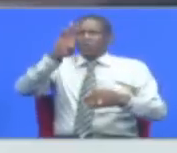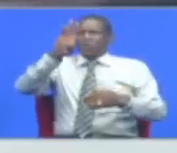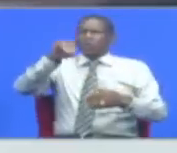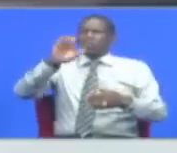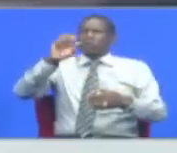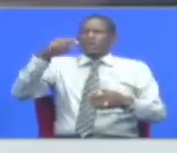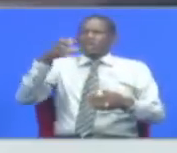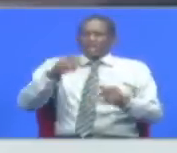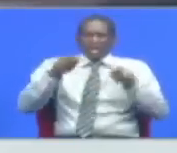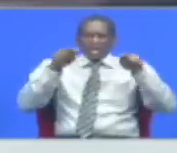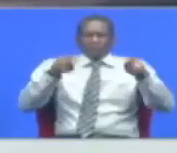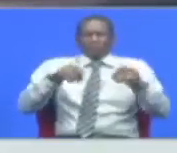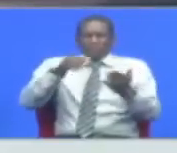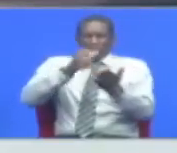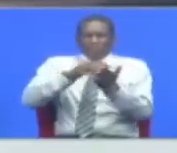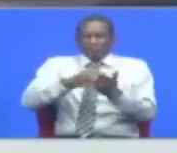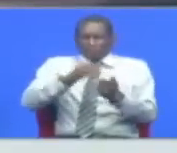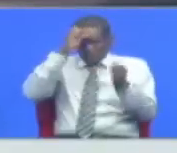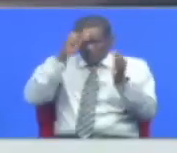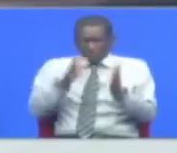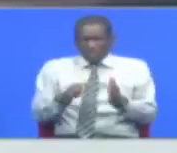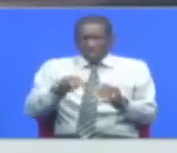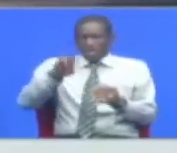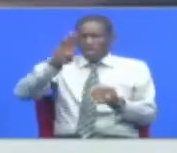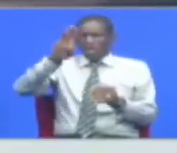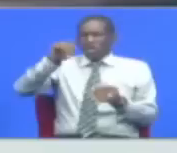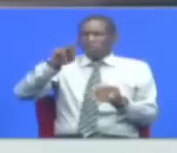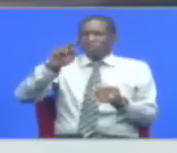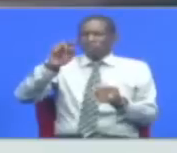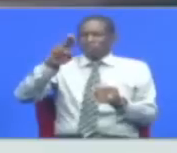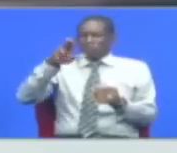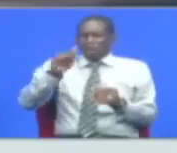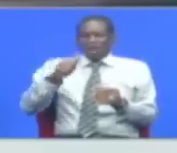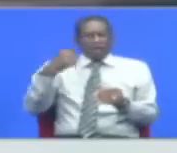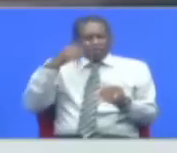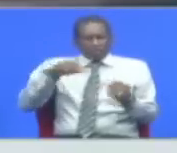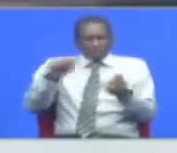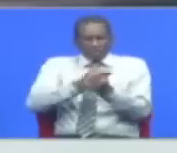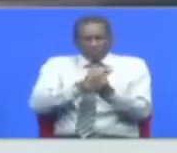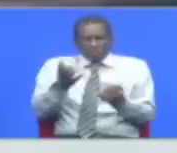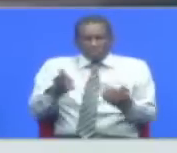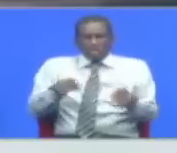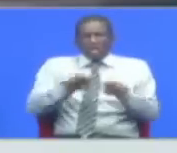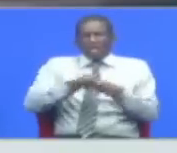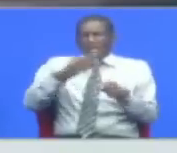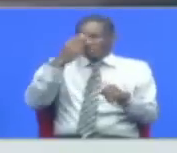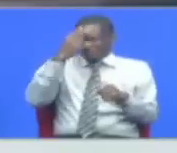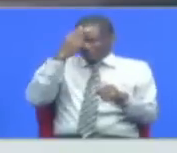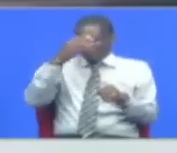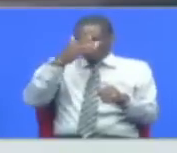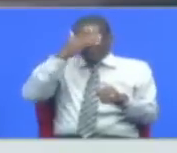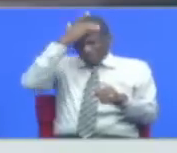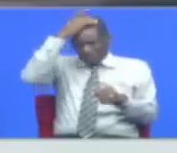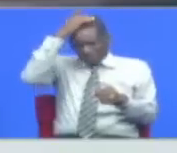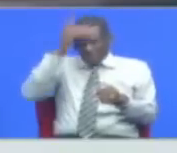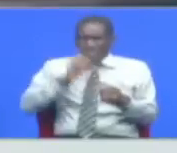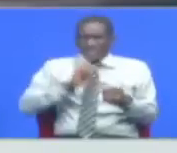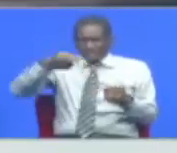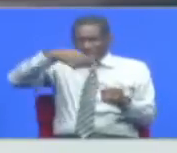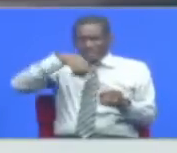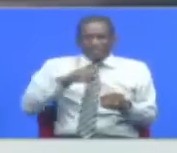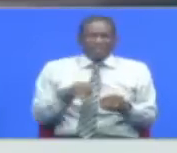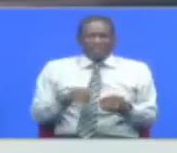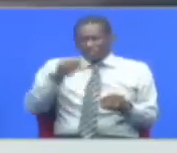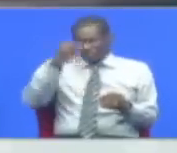Machakos Governor Alfred Mutua of plotting the destruction. But as Mark Masai now tells us, the governor is not taking it lying